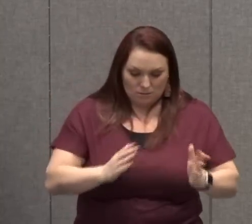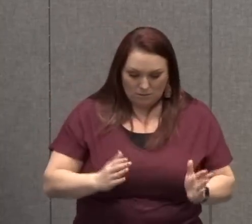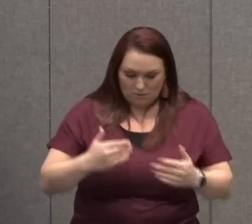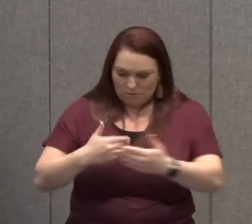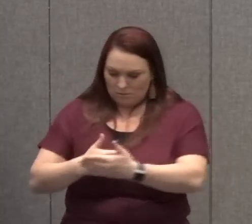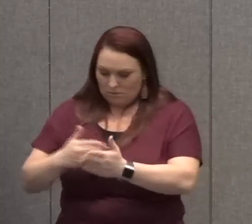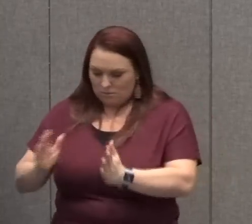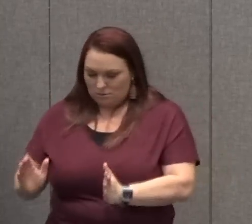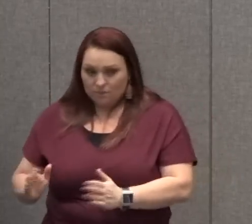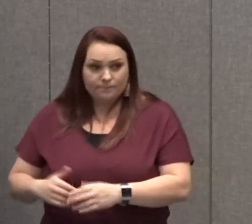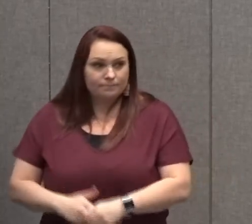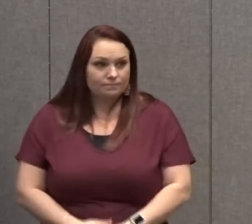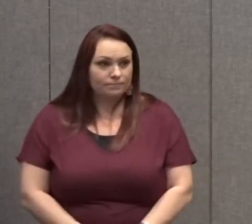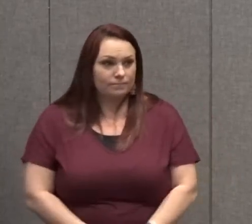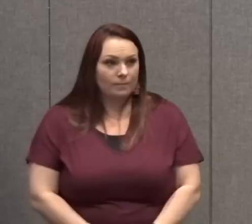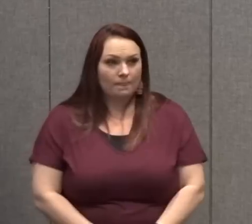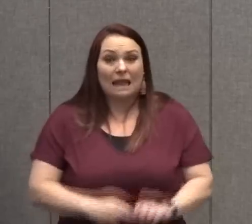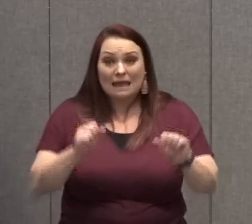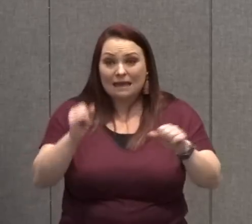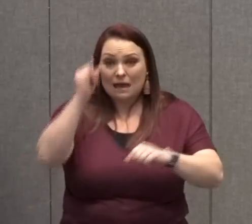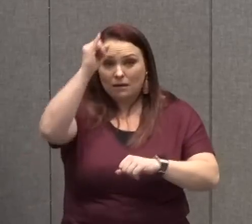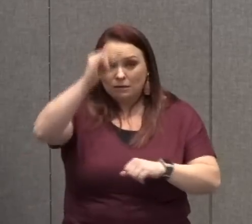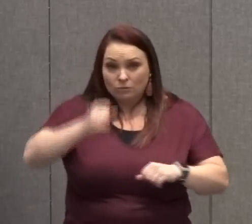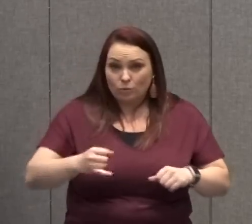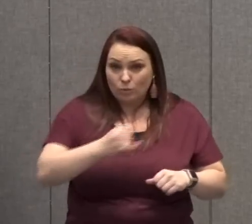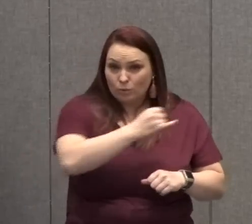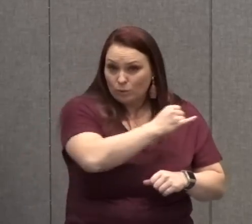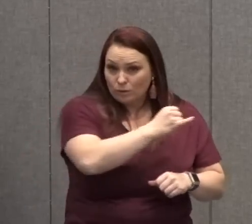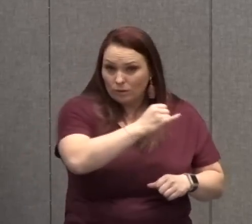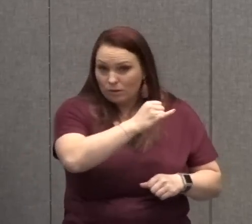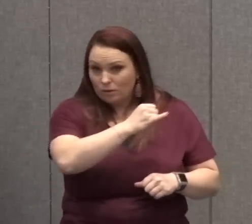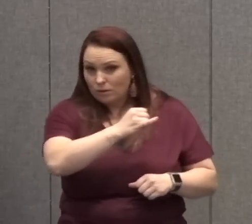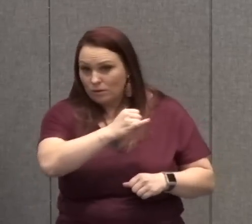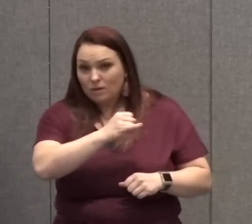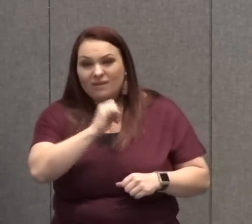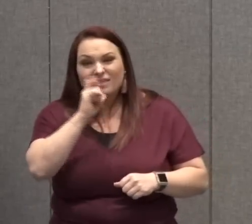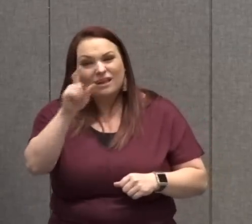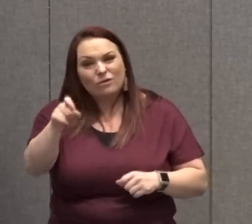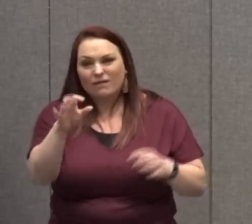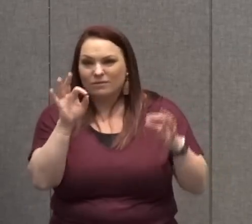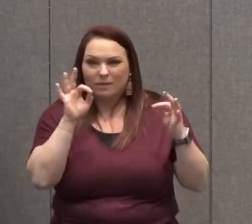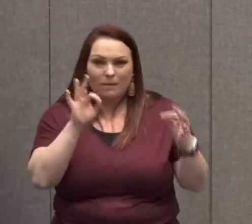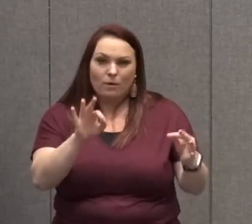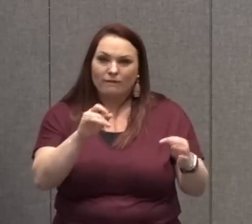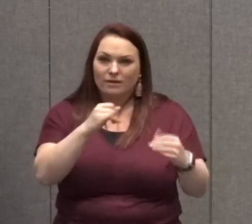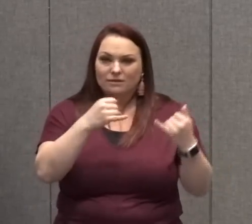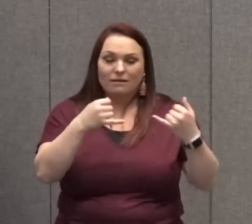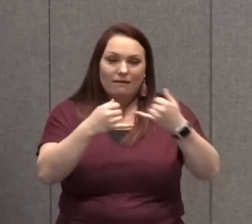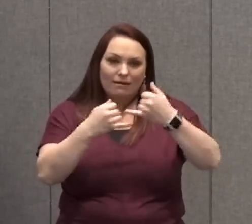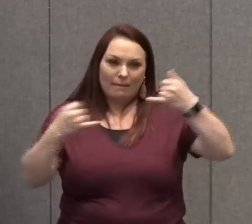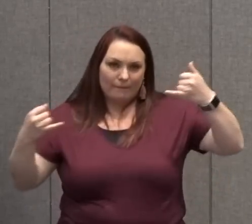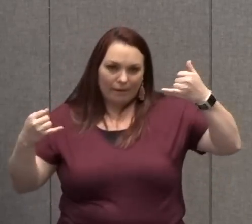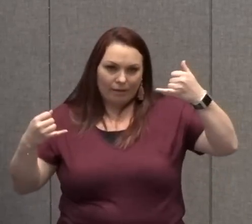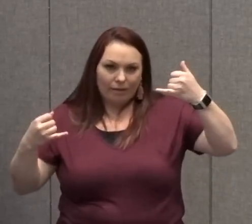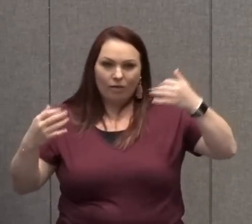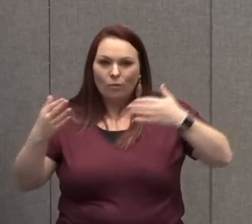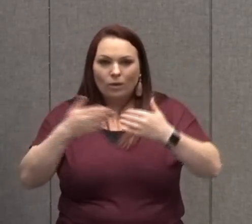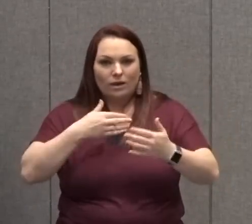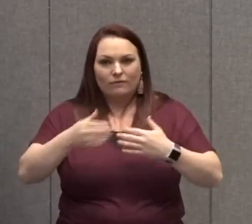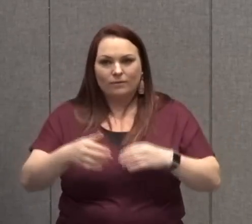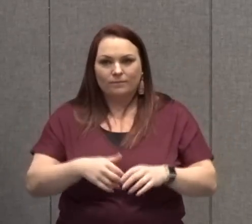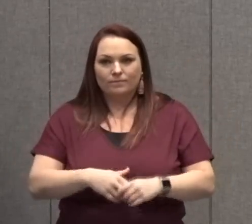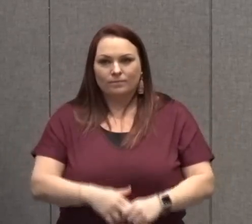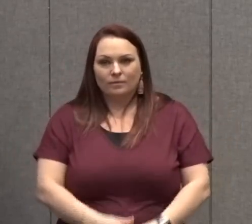I could divide my paper kinda like this they don't have to be perfect and then what I did